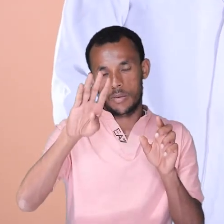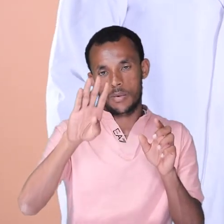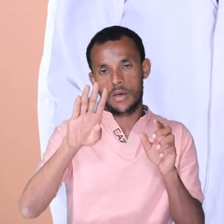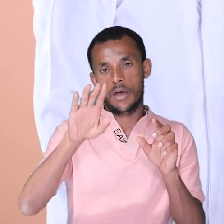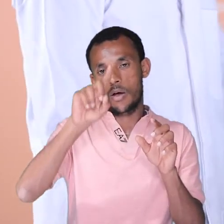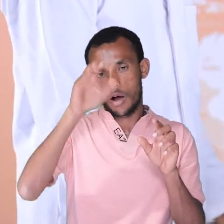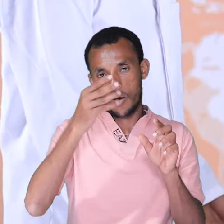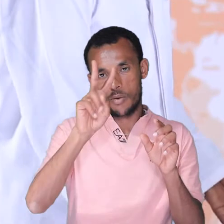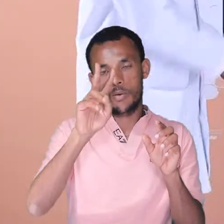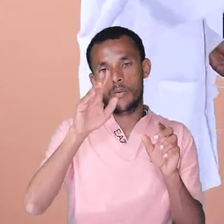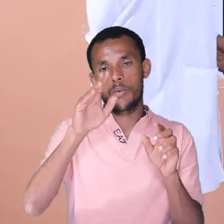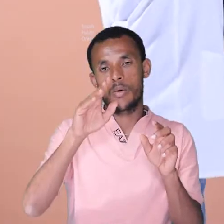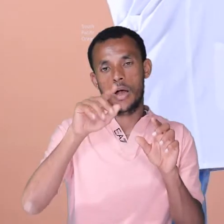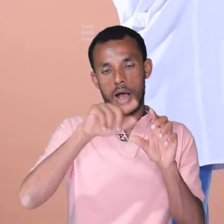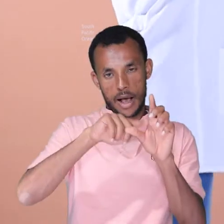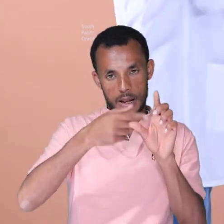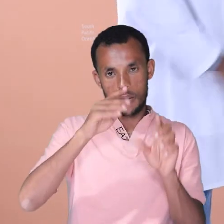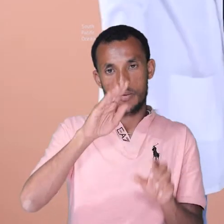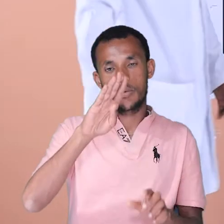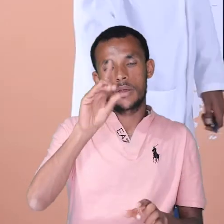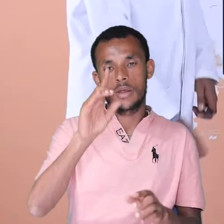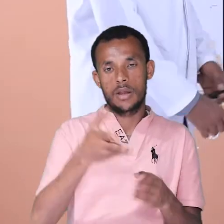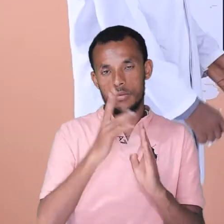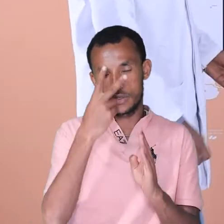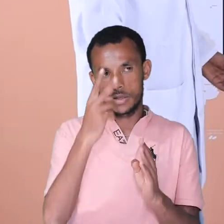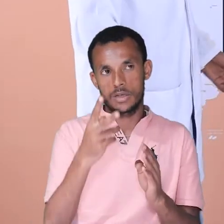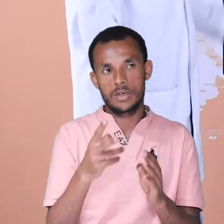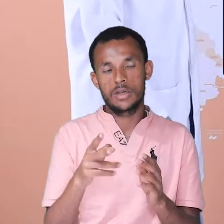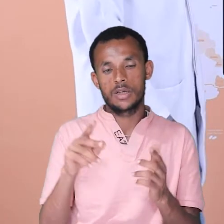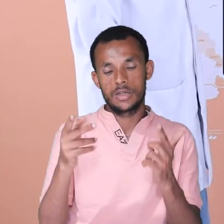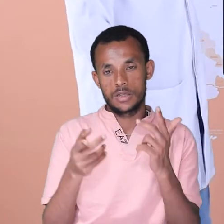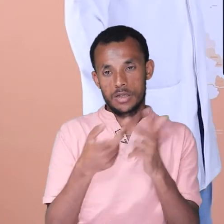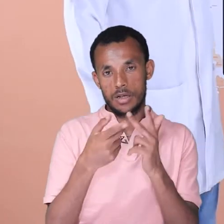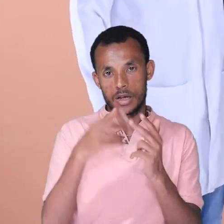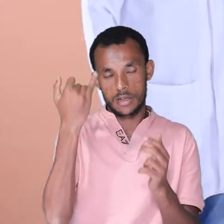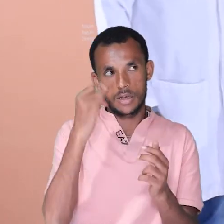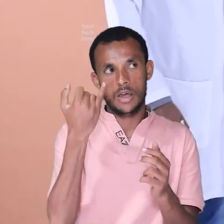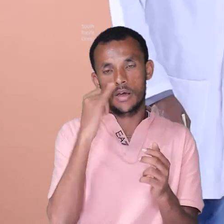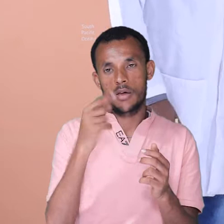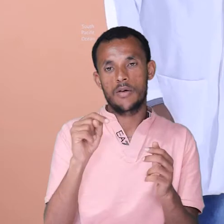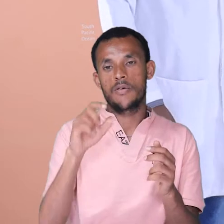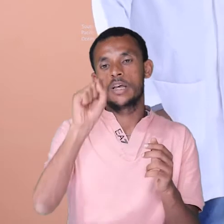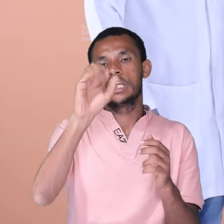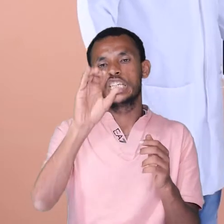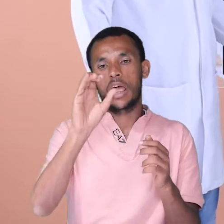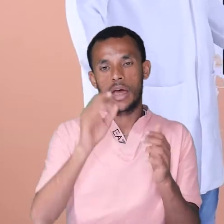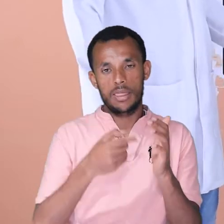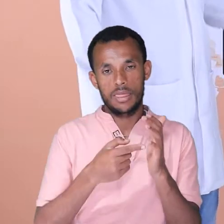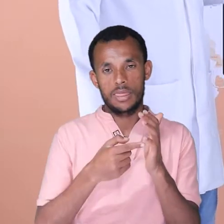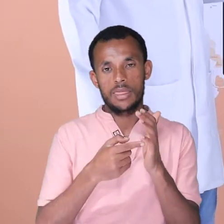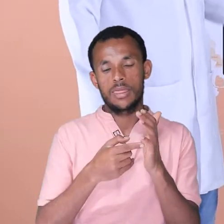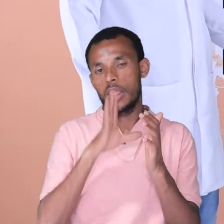of the arc BD. Let me see the third theorem here. If secant and tangent are drawn